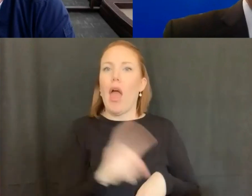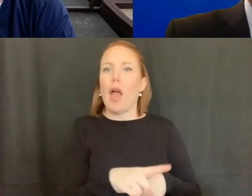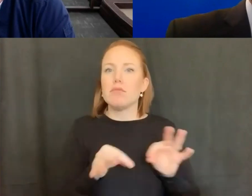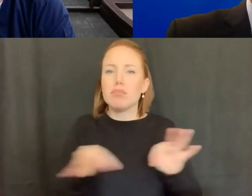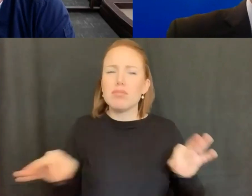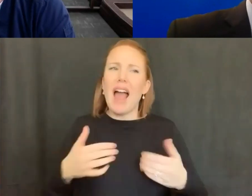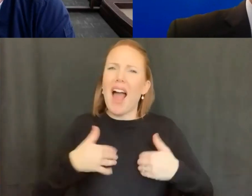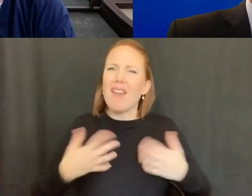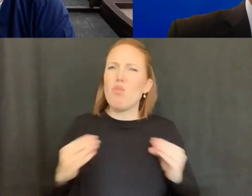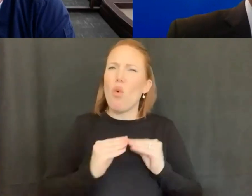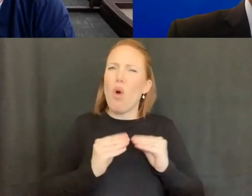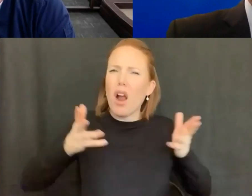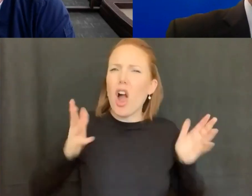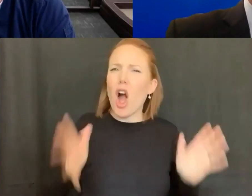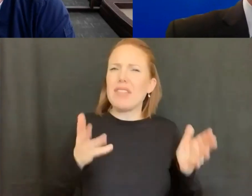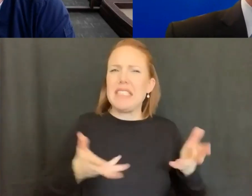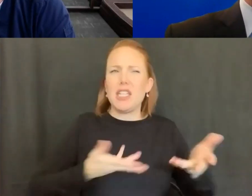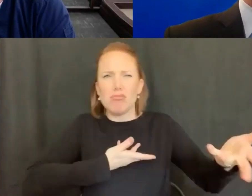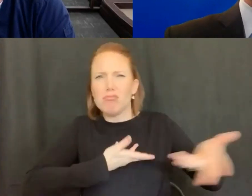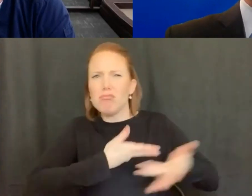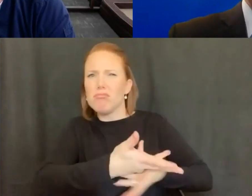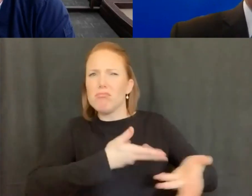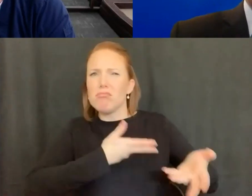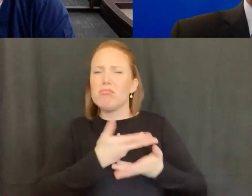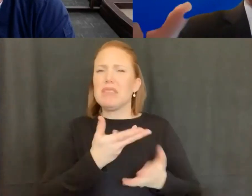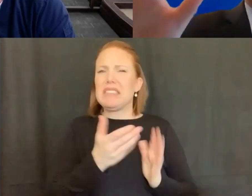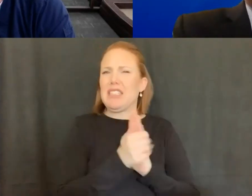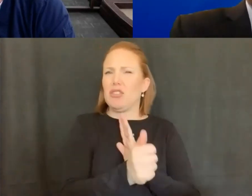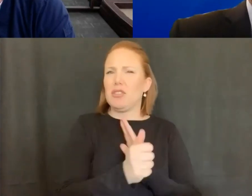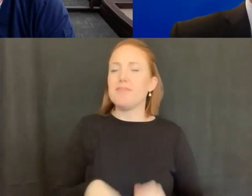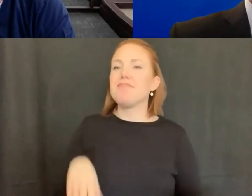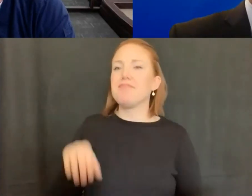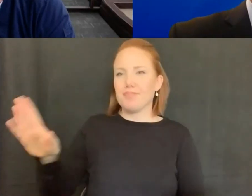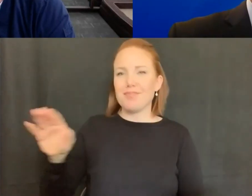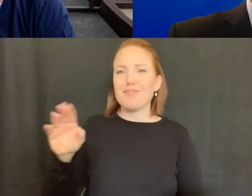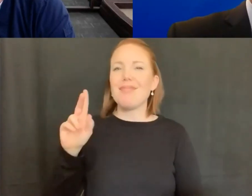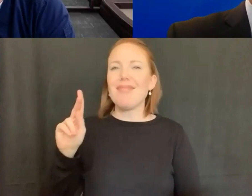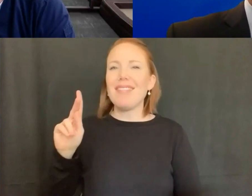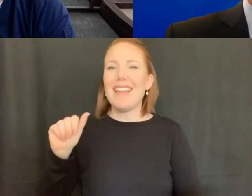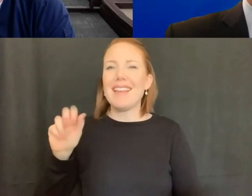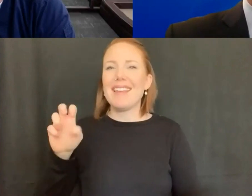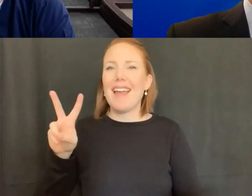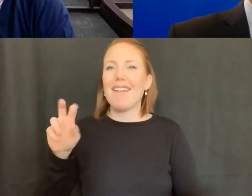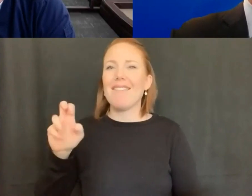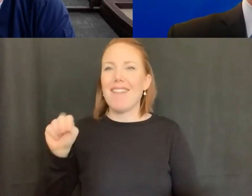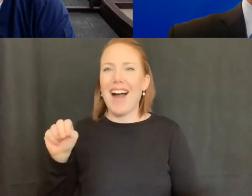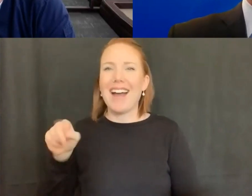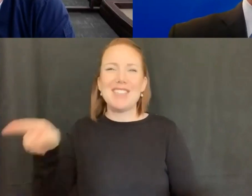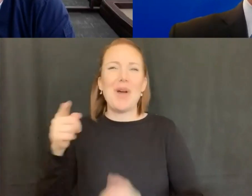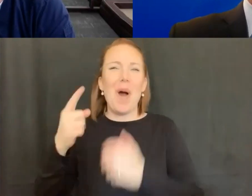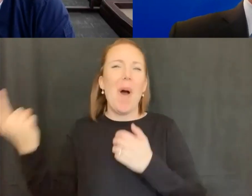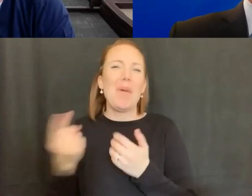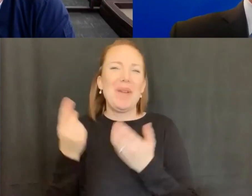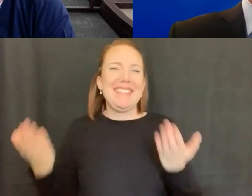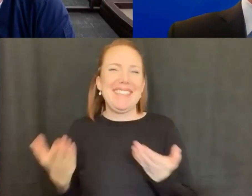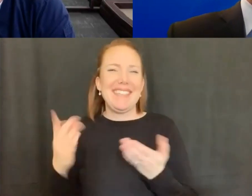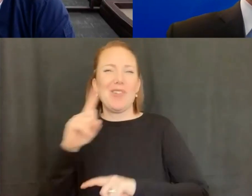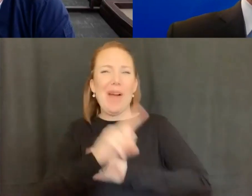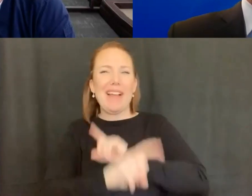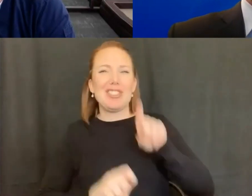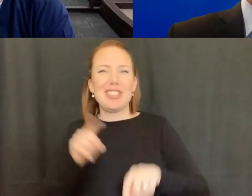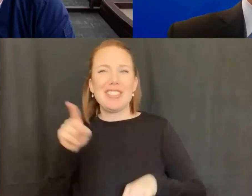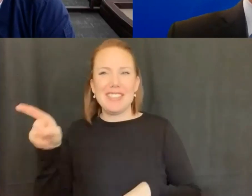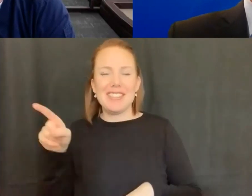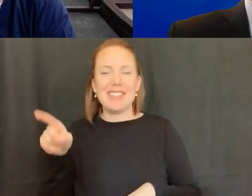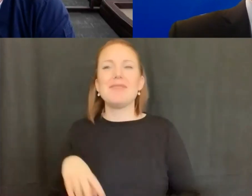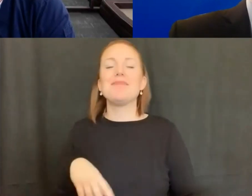alongside, today, dentistry. I have a great question here. Kayvon Roberts, you're one of my favorites because he's always here. This is a great question from Arabia